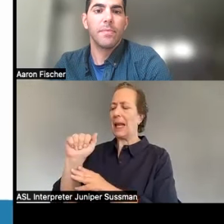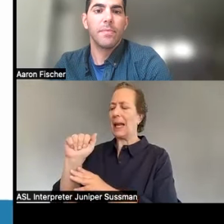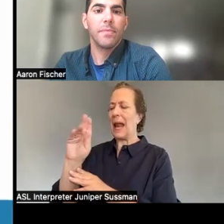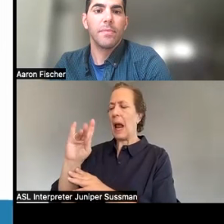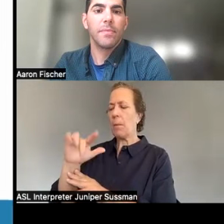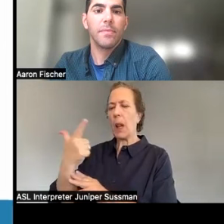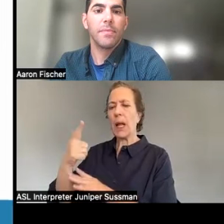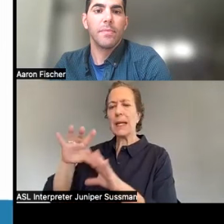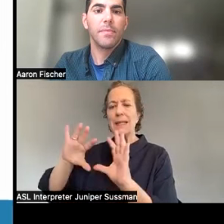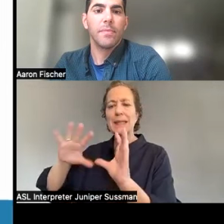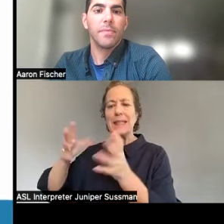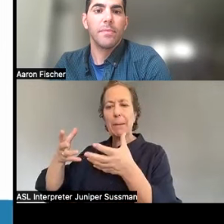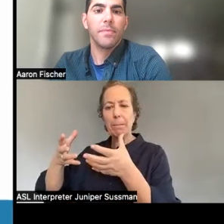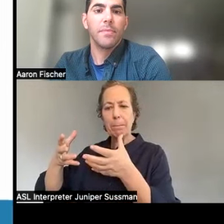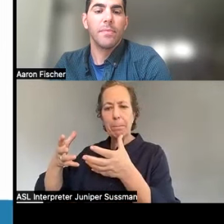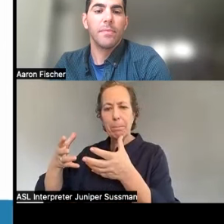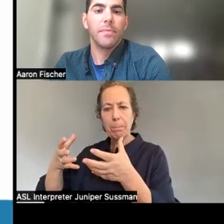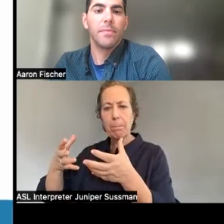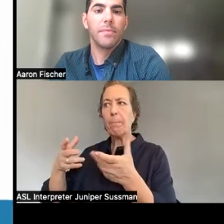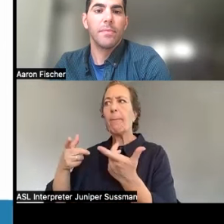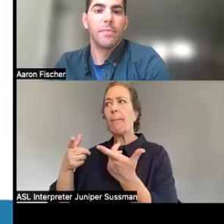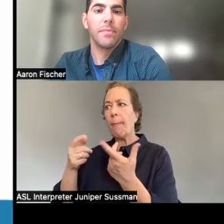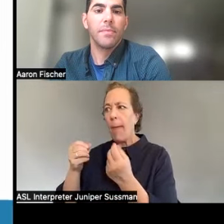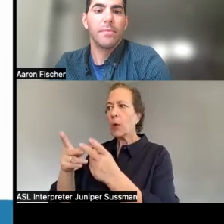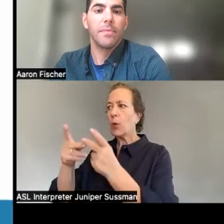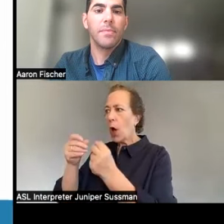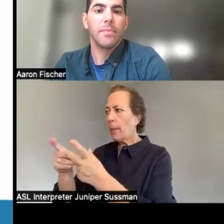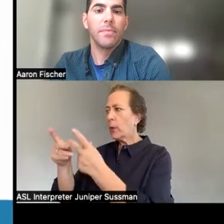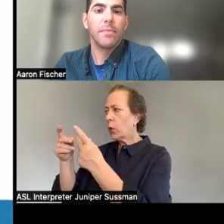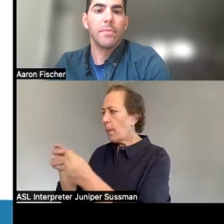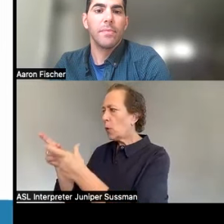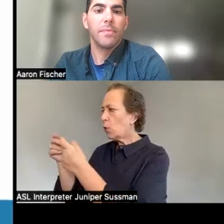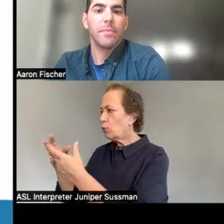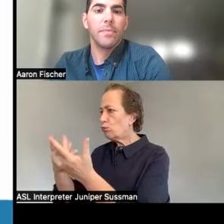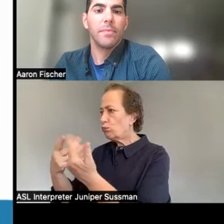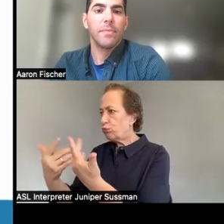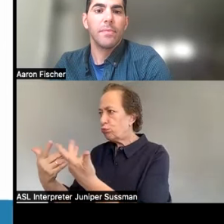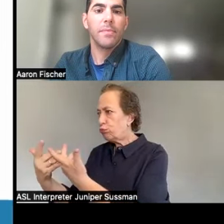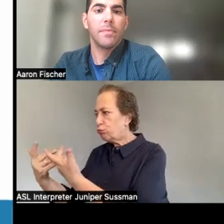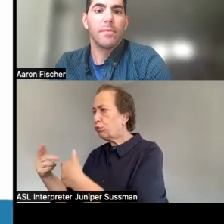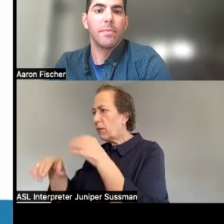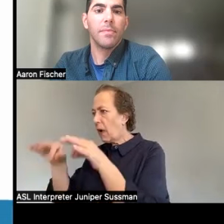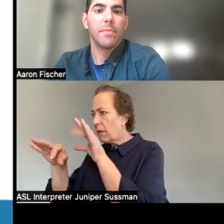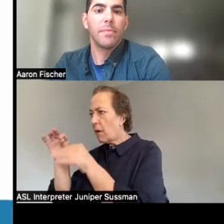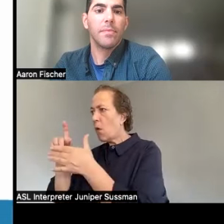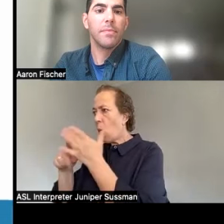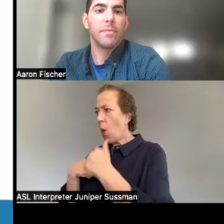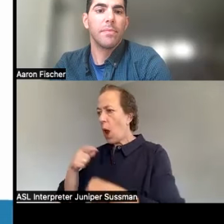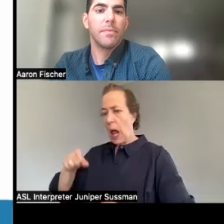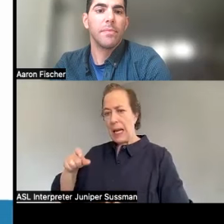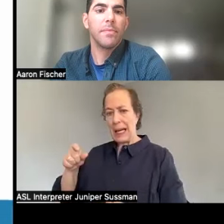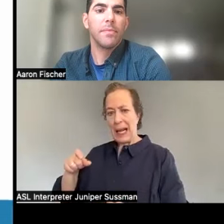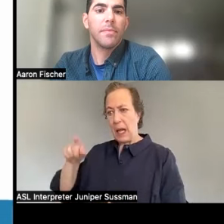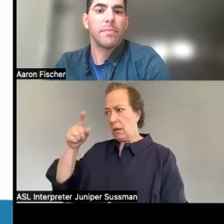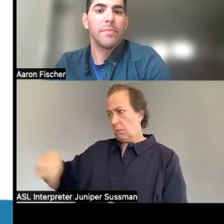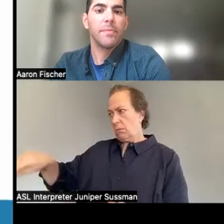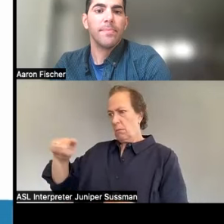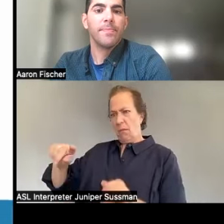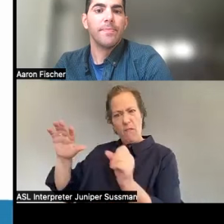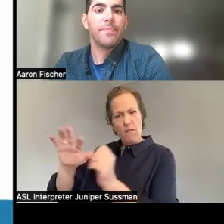many opportunities to talk about his needs and what accommodations he needs. And he would have a whole team of health center